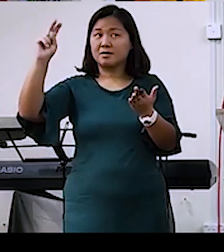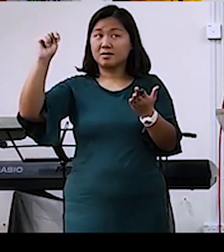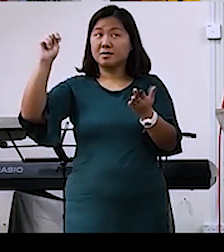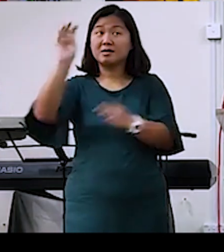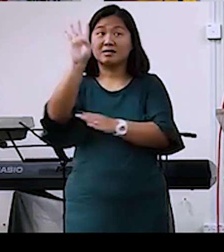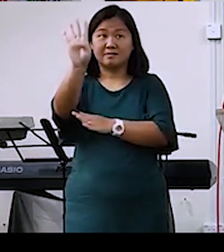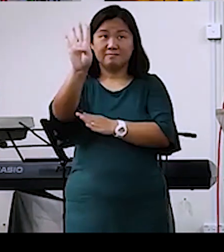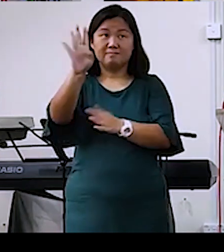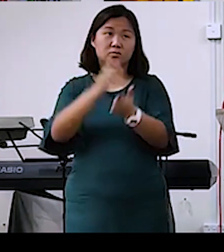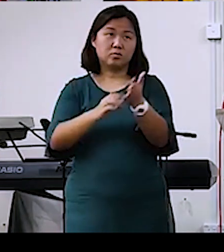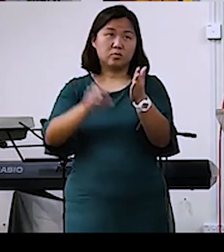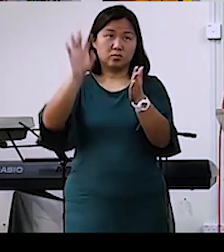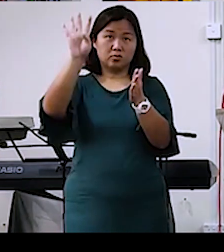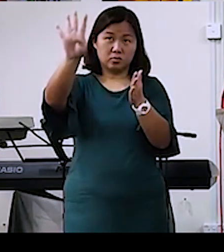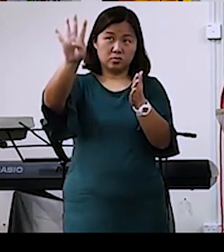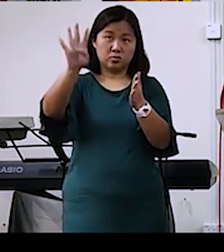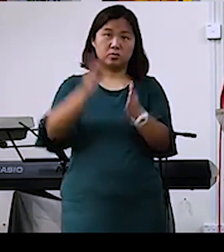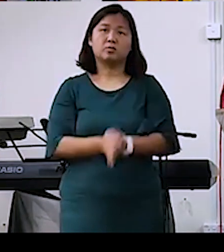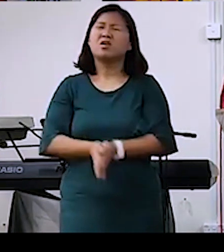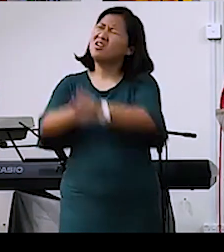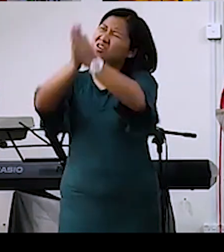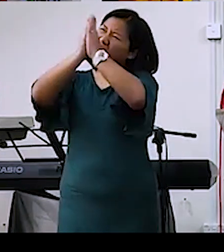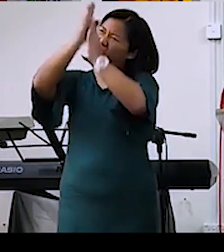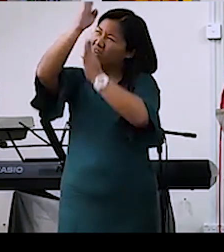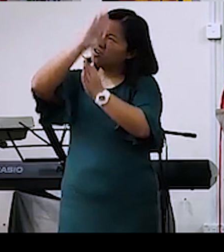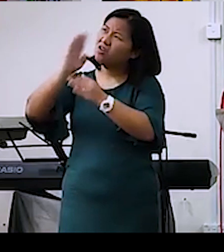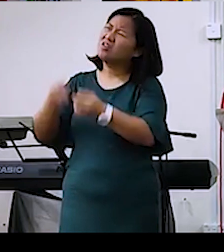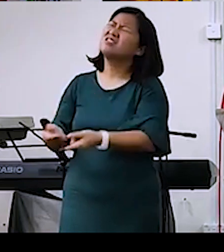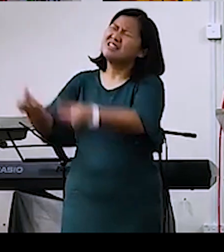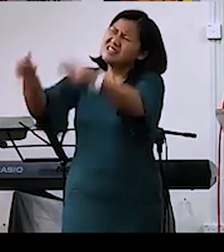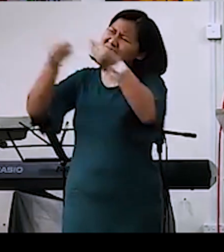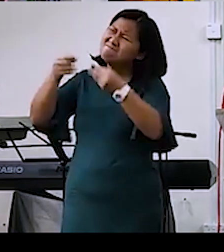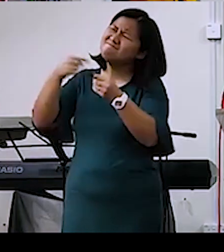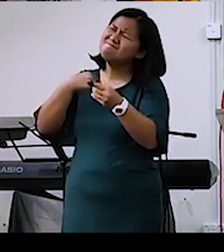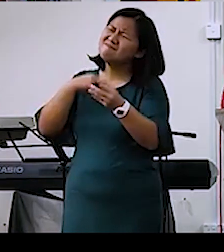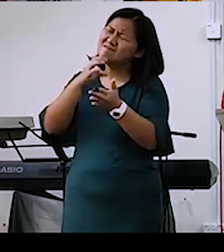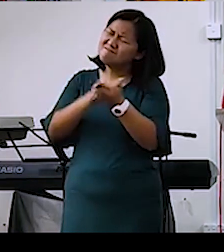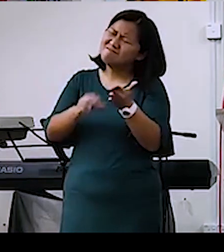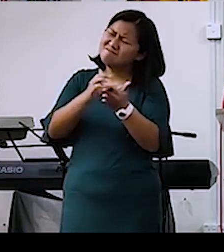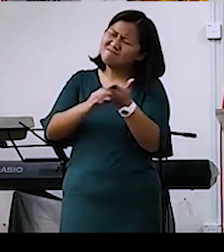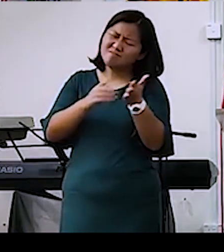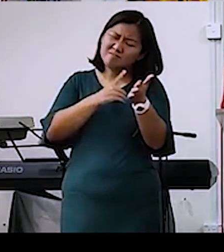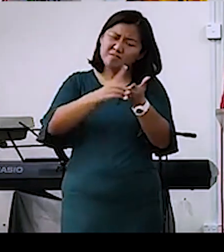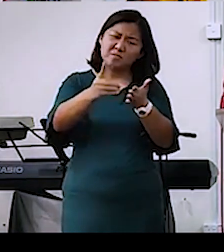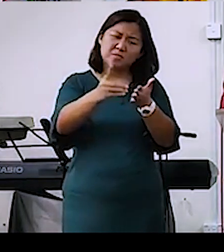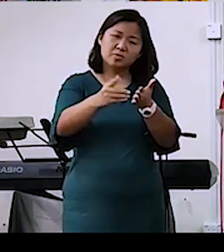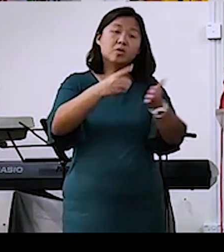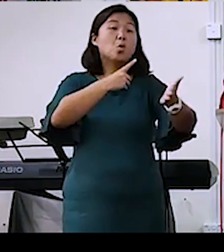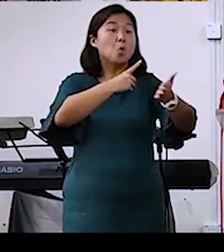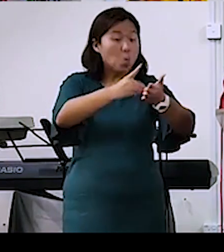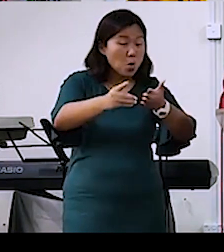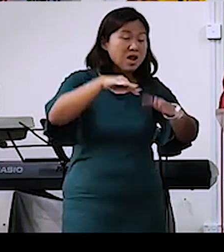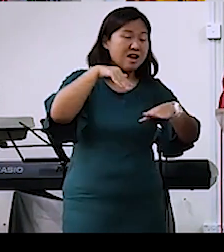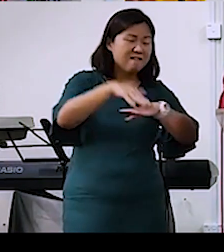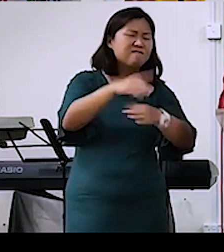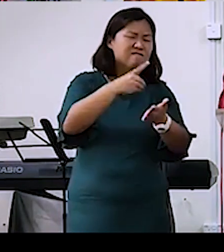by the Spirit of God, as I spend time with Him and say, God, give me the chapter of the week. And God has given, week after week, He has been faithful. Who can